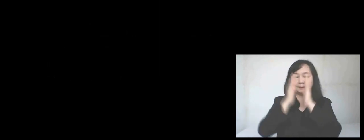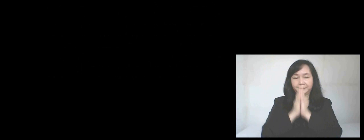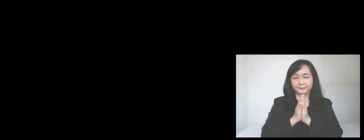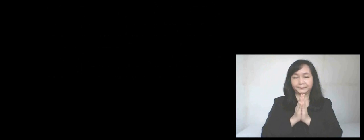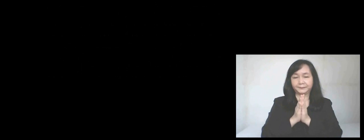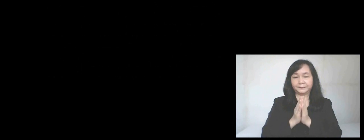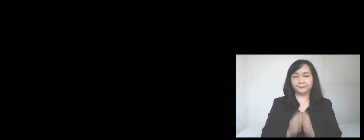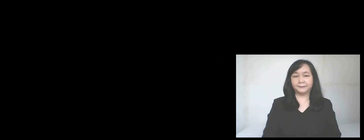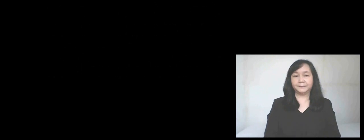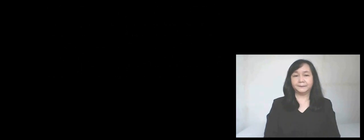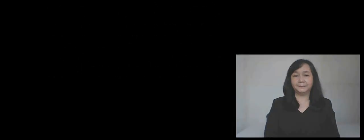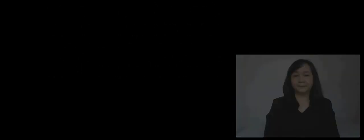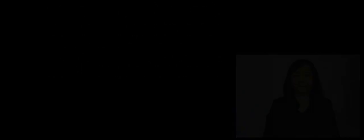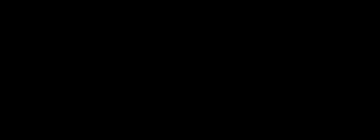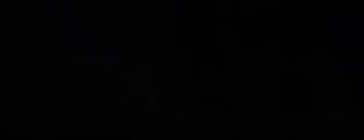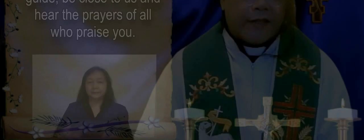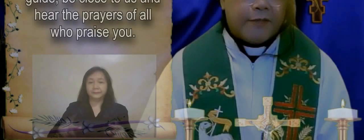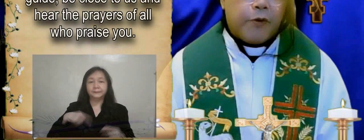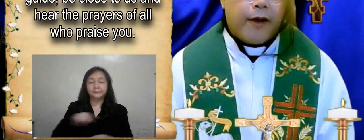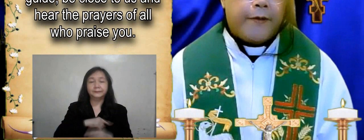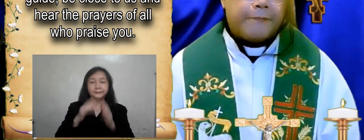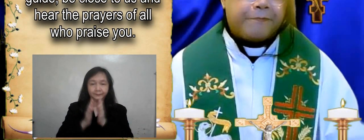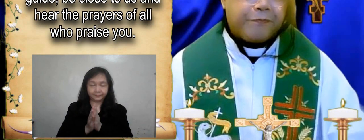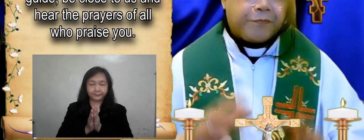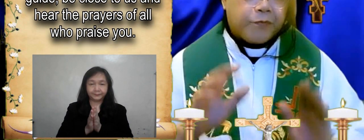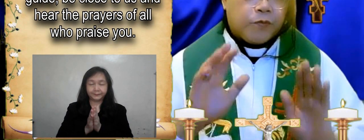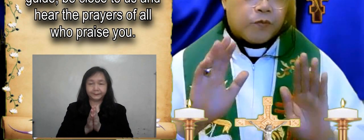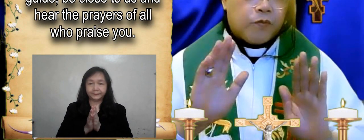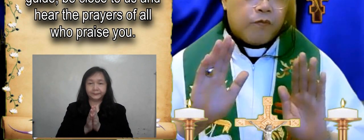the Father. Amen. Let us pray.